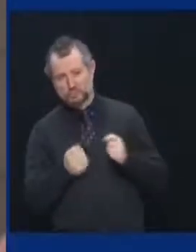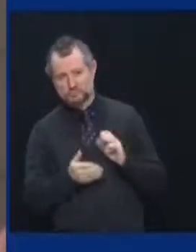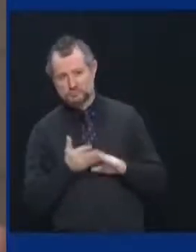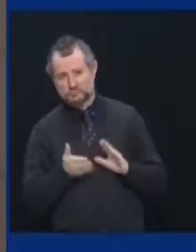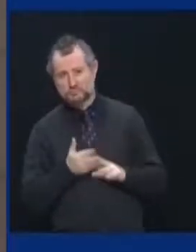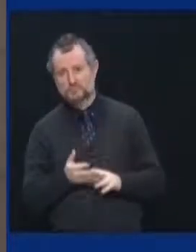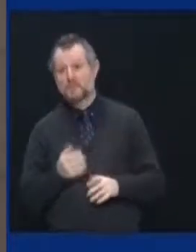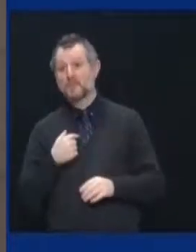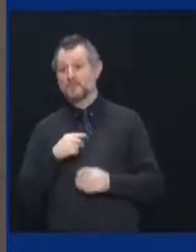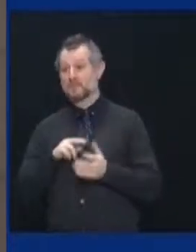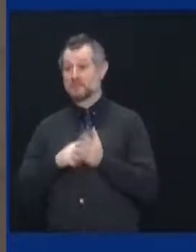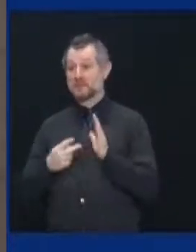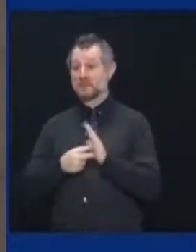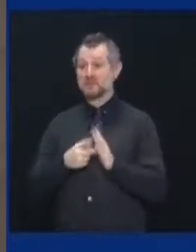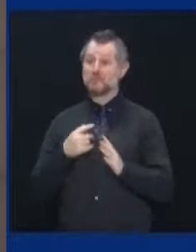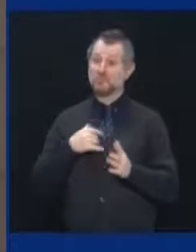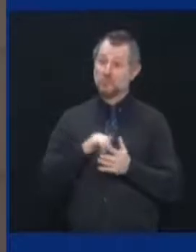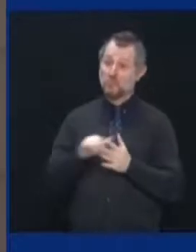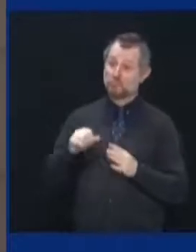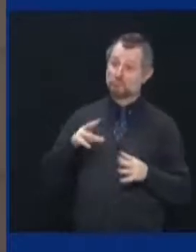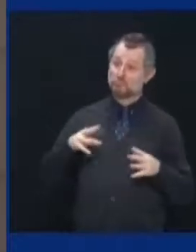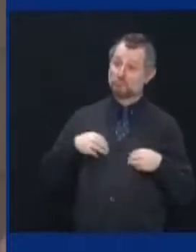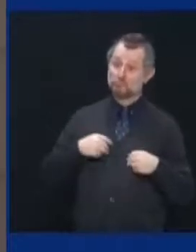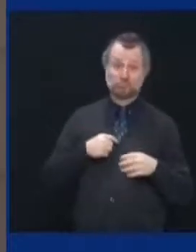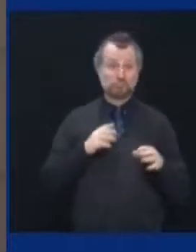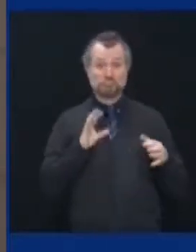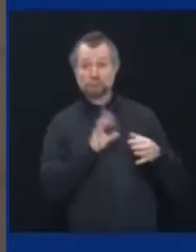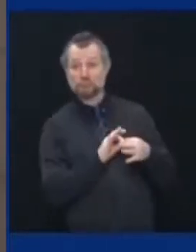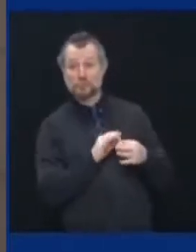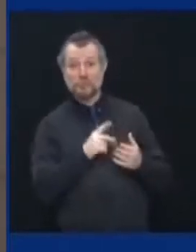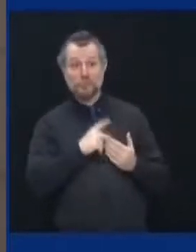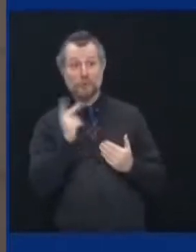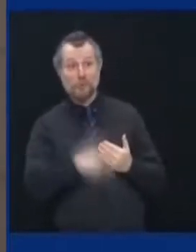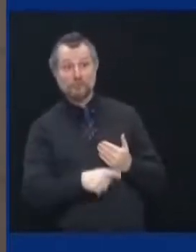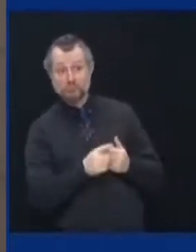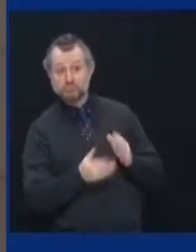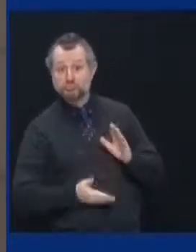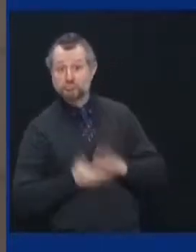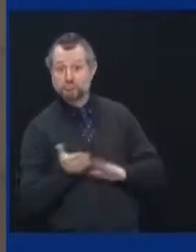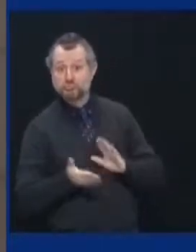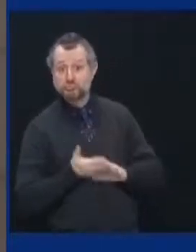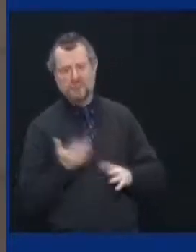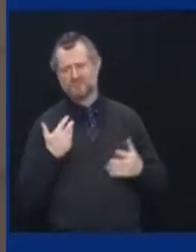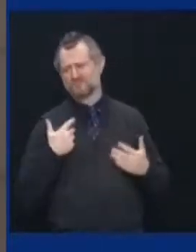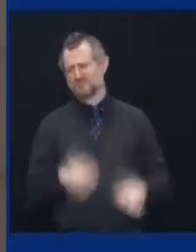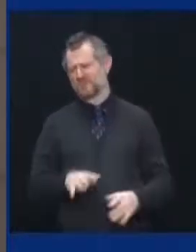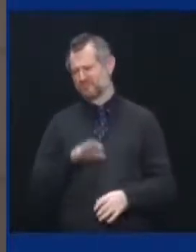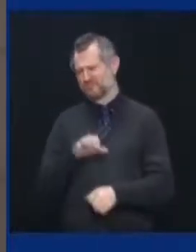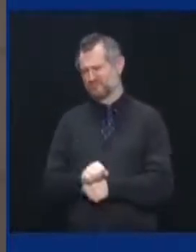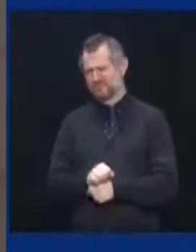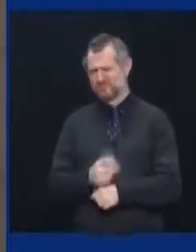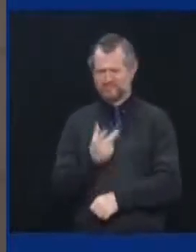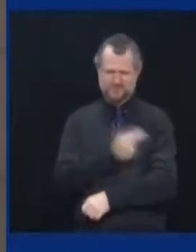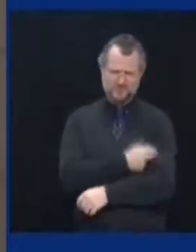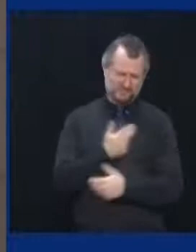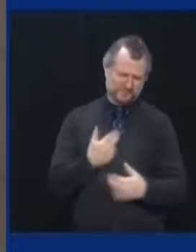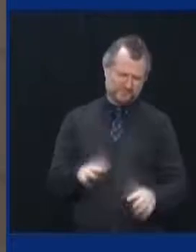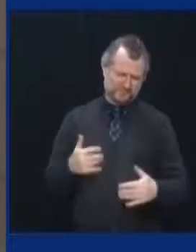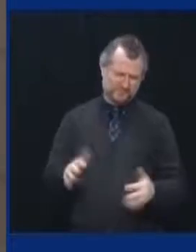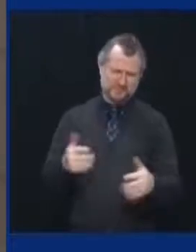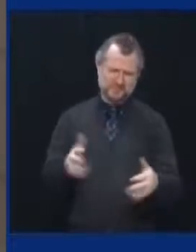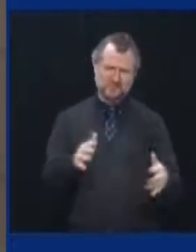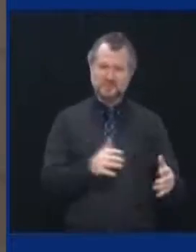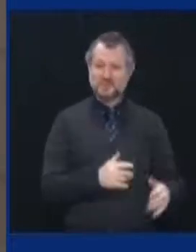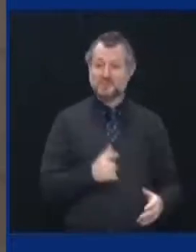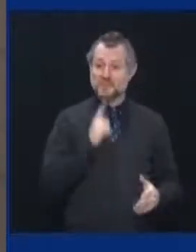York opts in, over the period of weeks that program runs, the full amount shows up as allocated, even though much of that has not